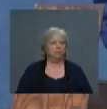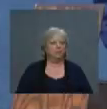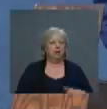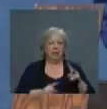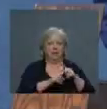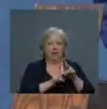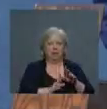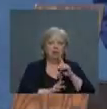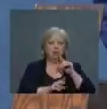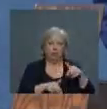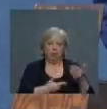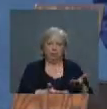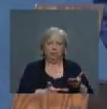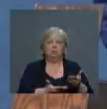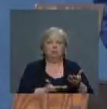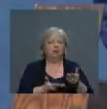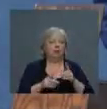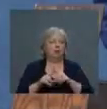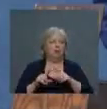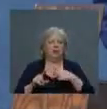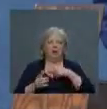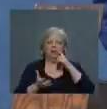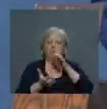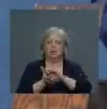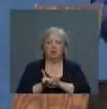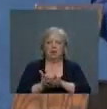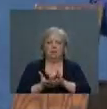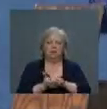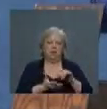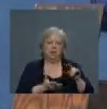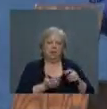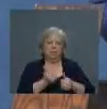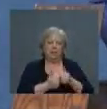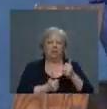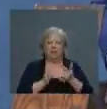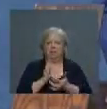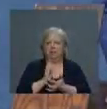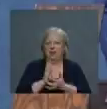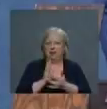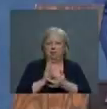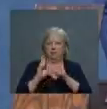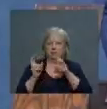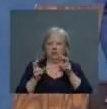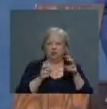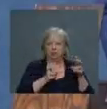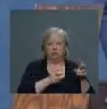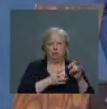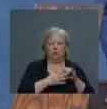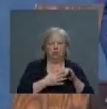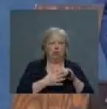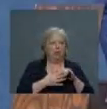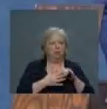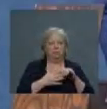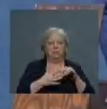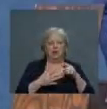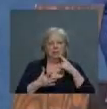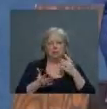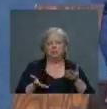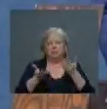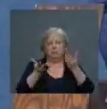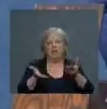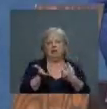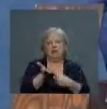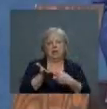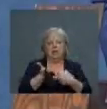they're present today, but I believe that they're mostly technical issues that have been raised, and